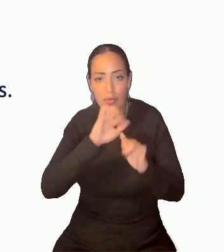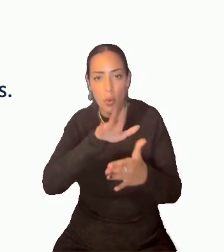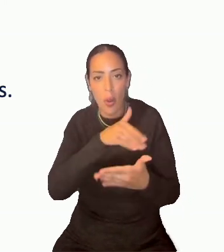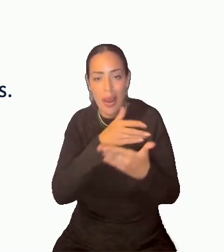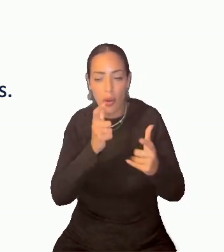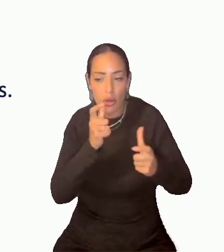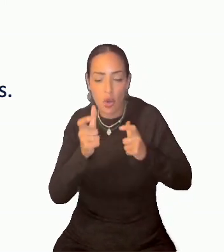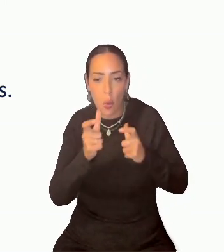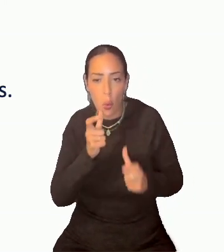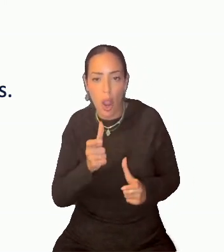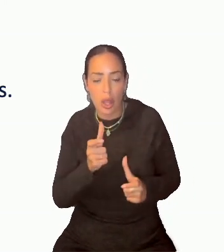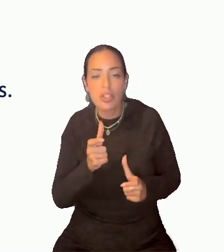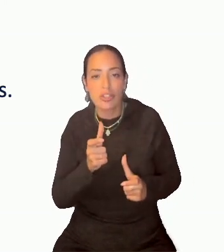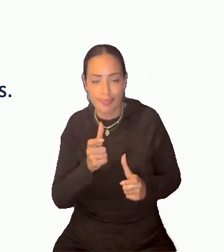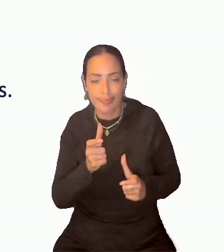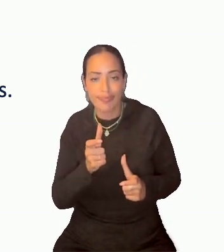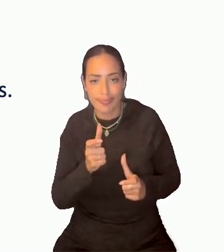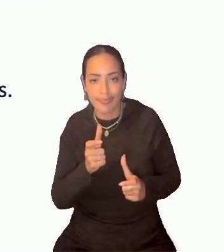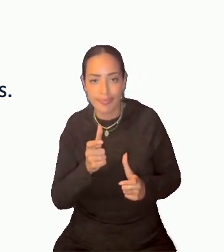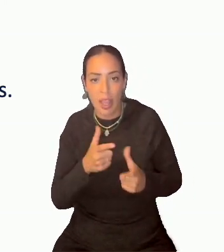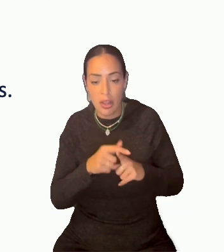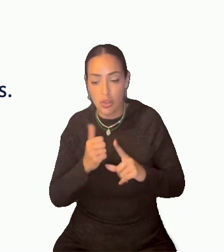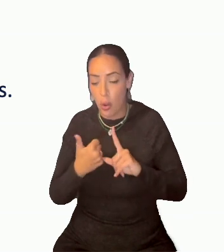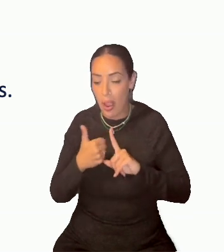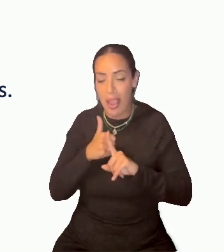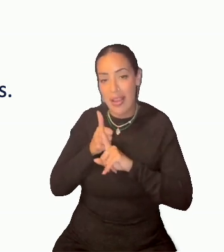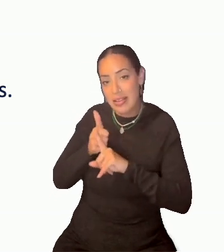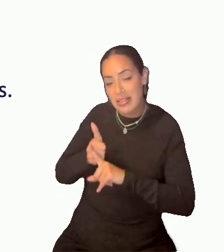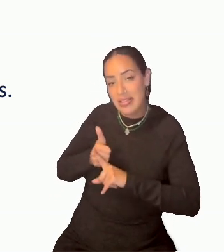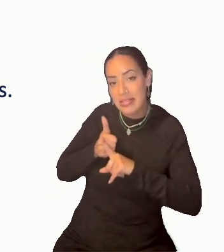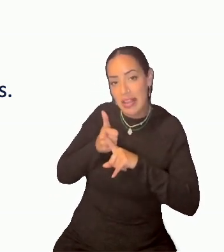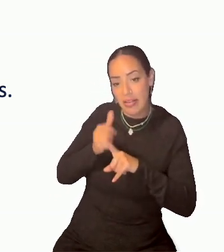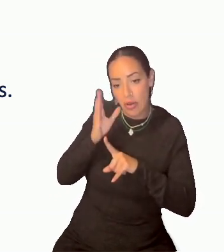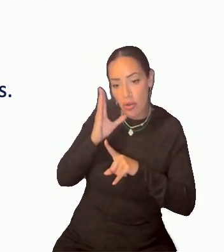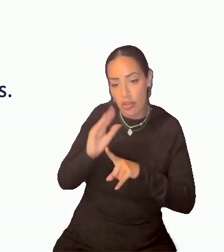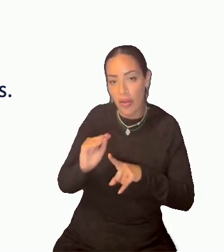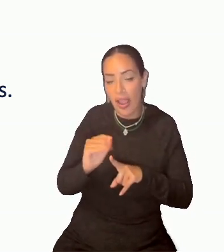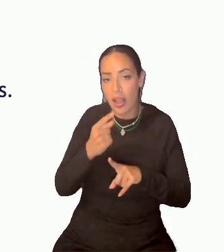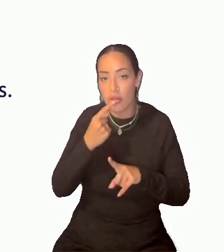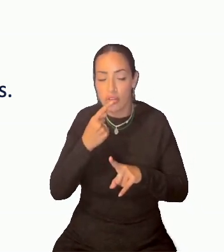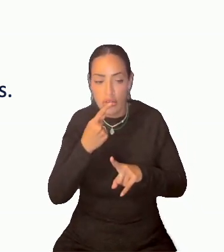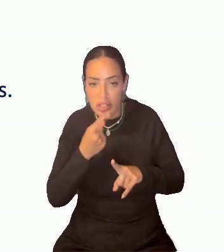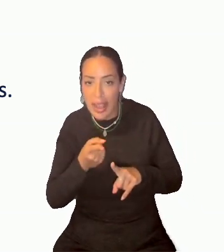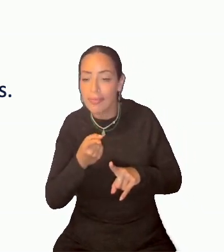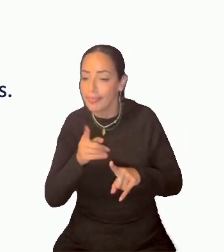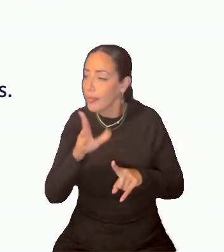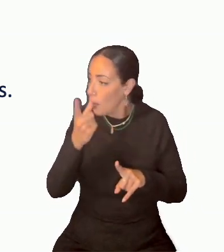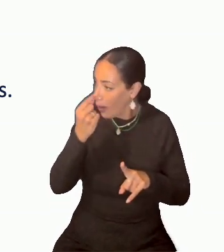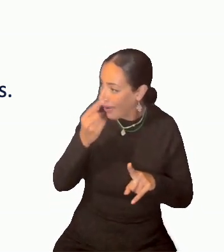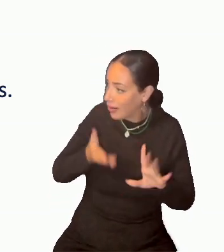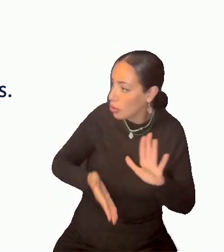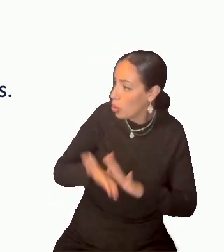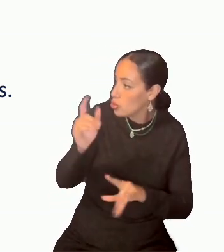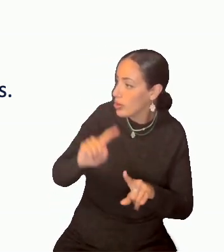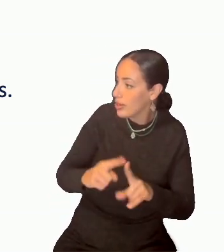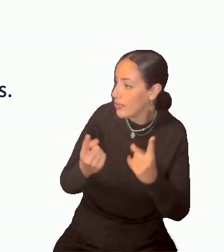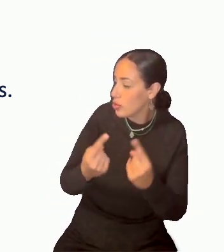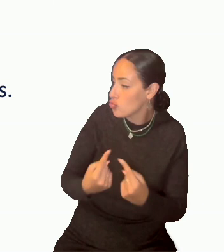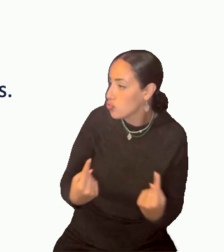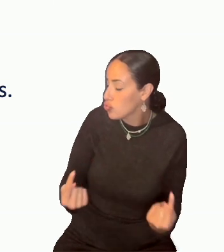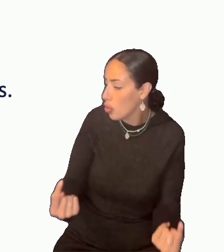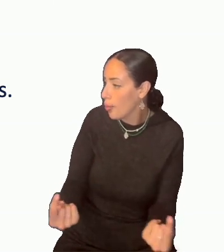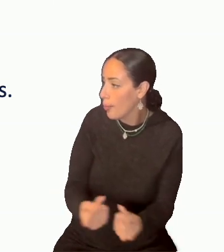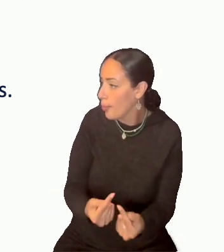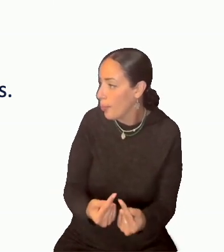notification. Wherever possible, the assisting notifier should suggest accompanying them to another room. However, the choice as to whether or not